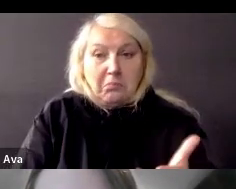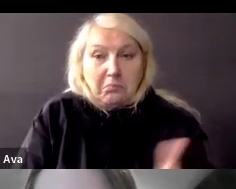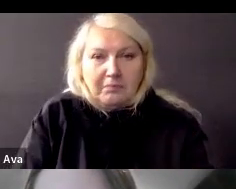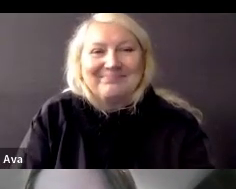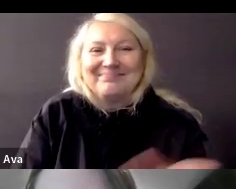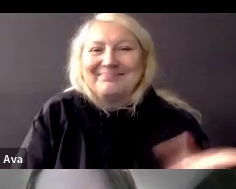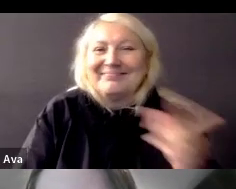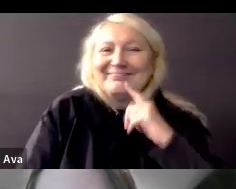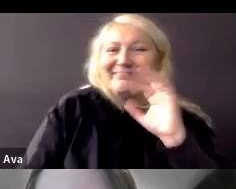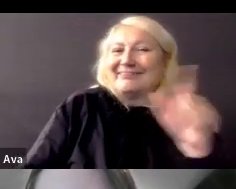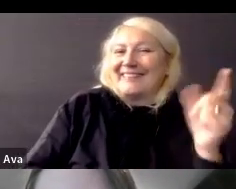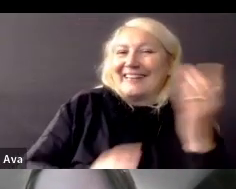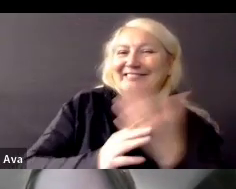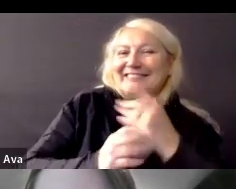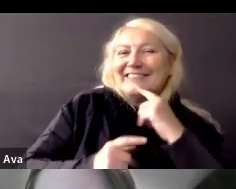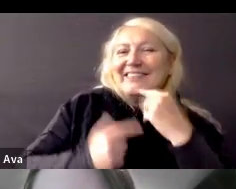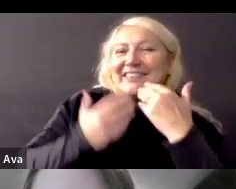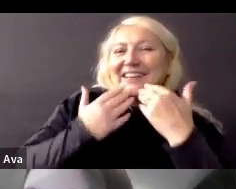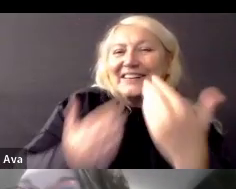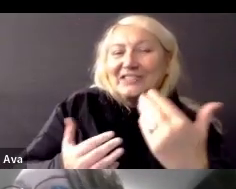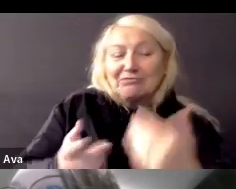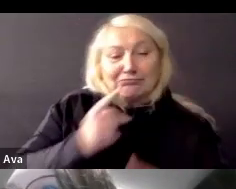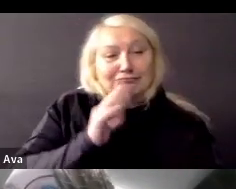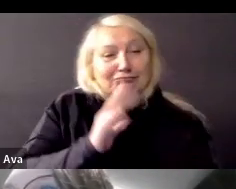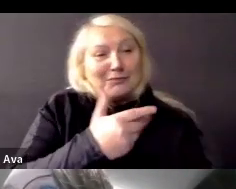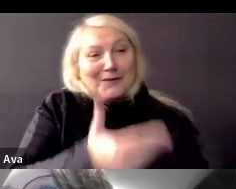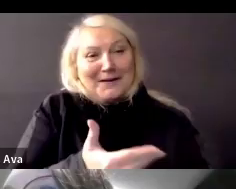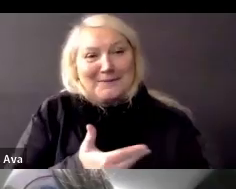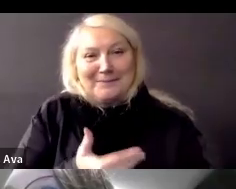Thank you. You're welcome.